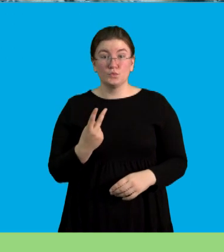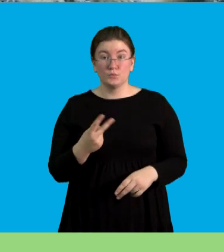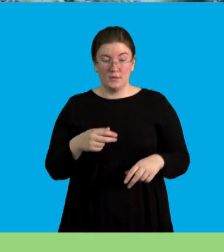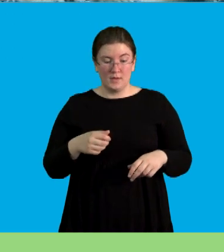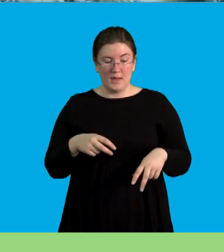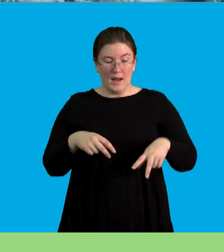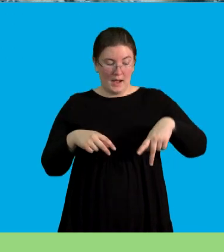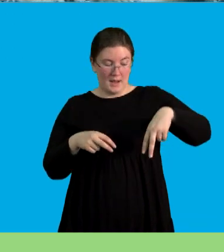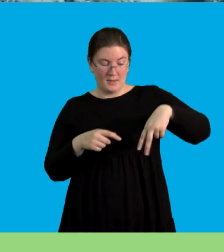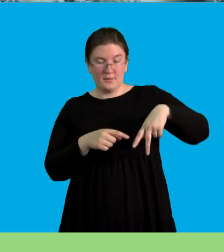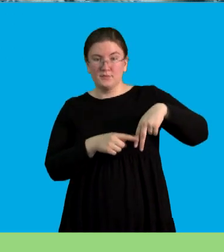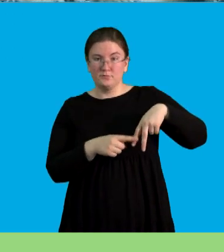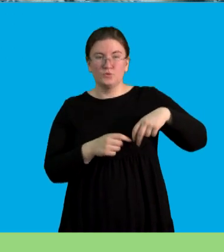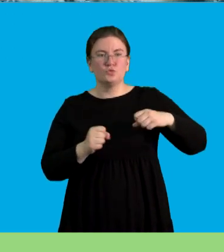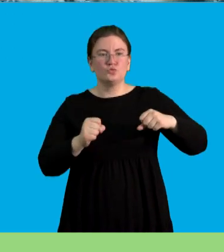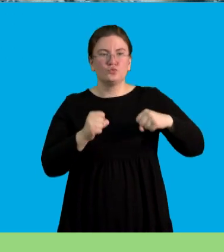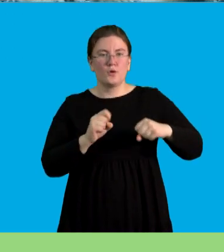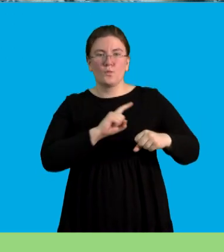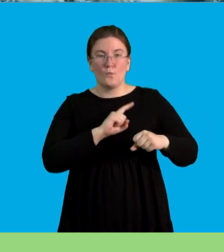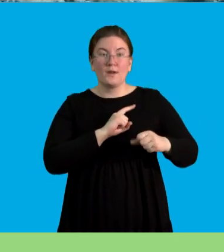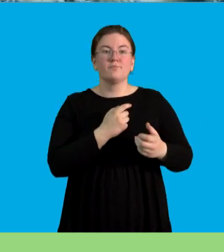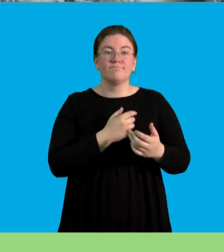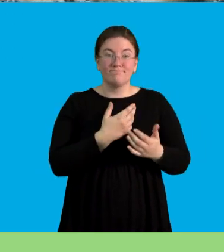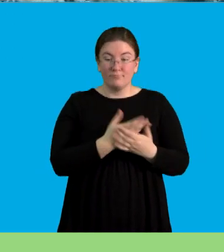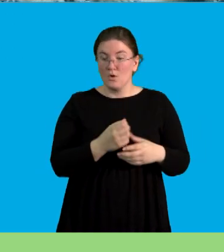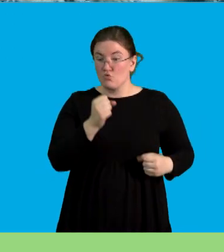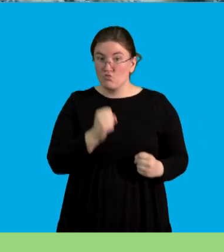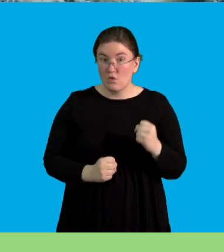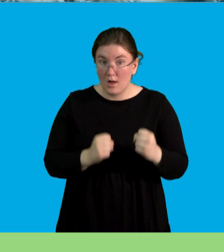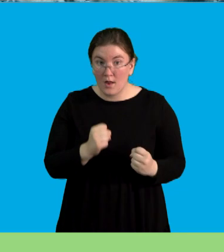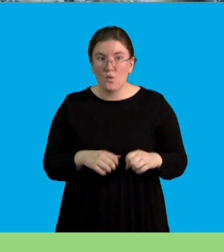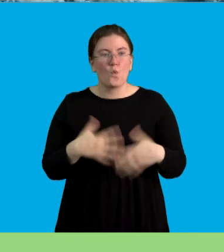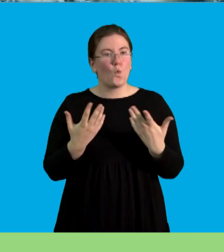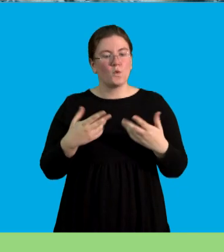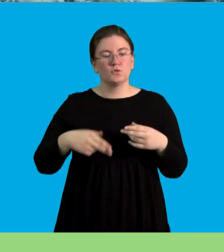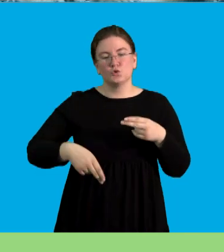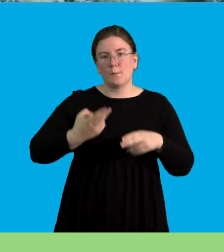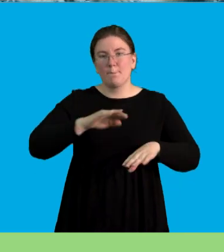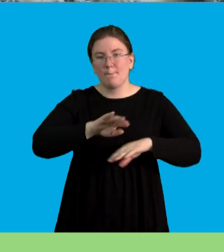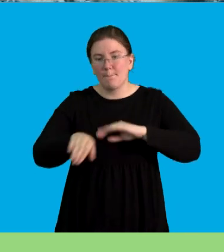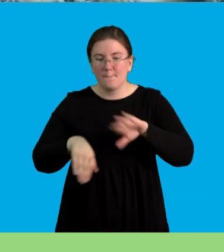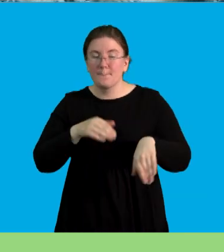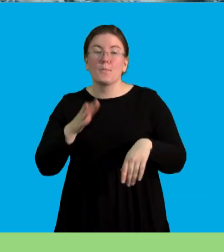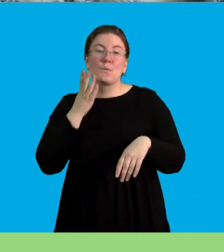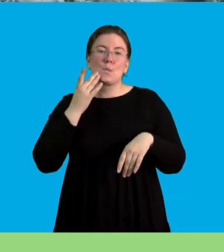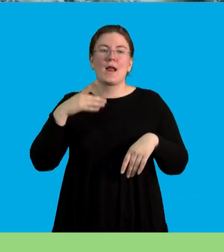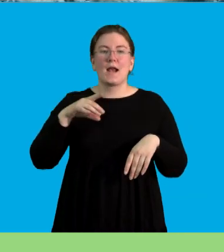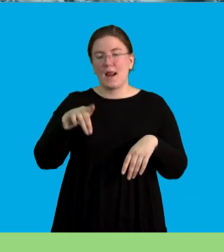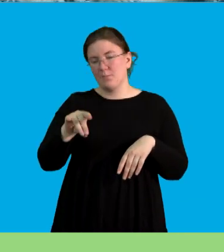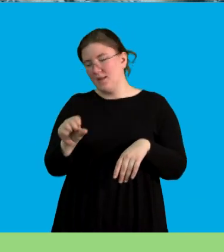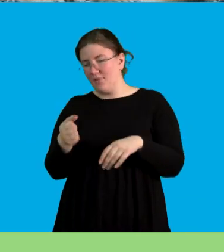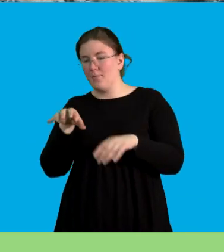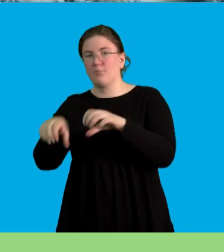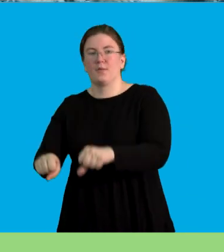They also have strong legs so that they can run and swim when they catch their prey. They have